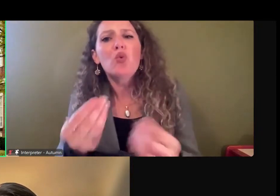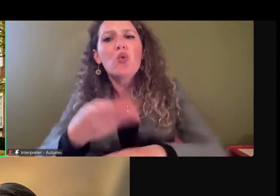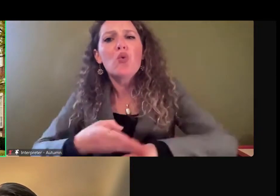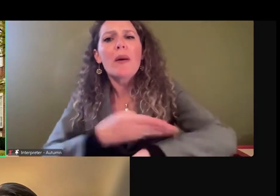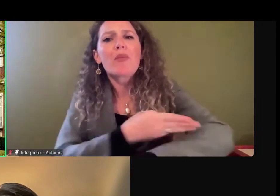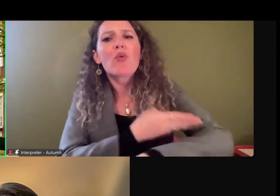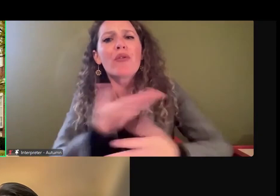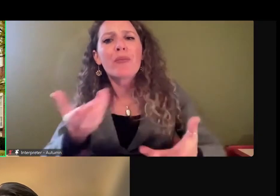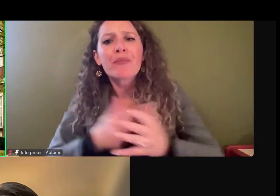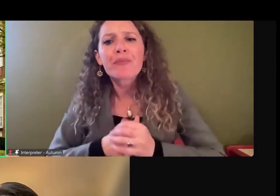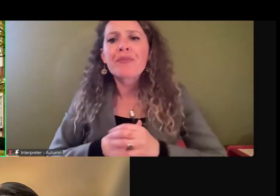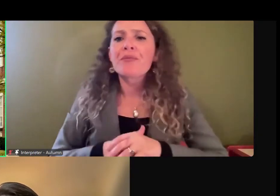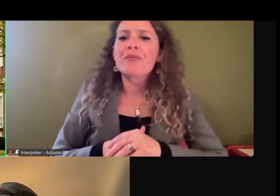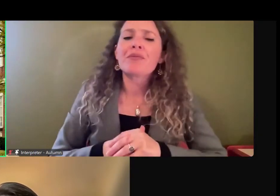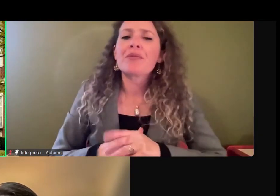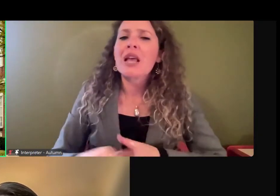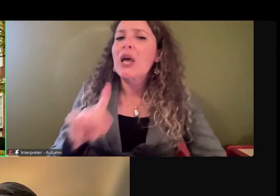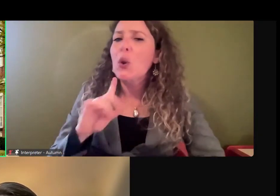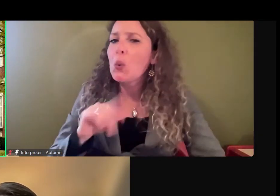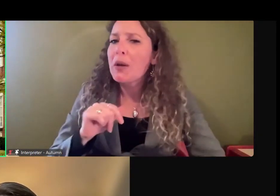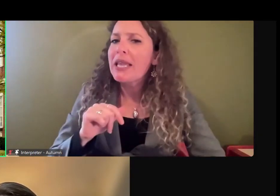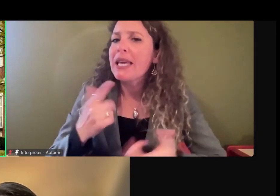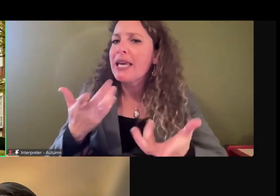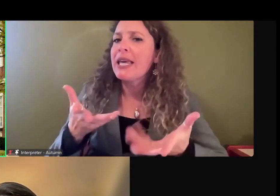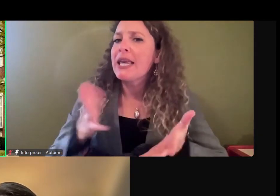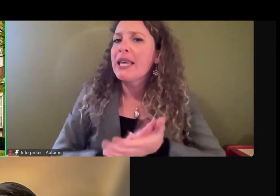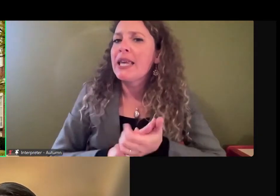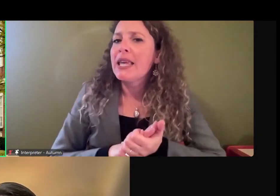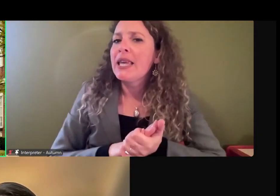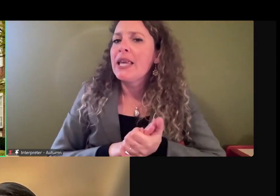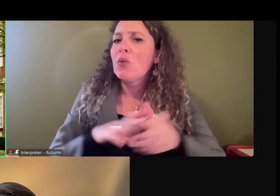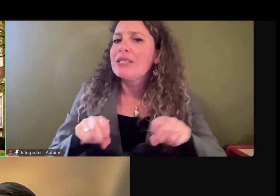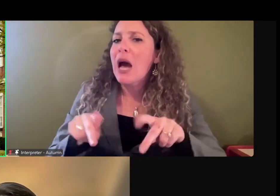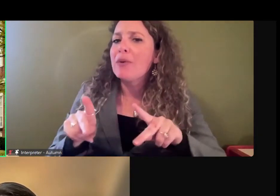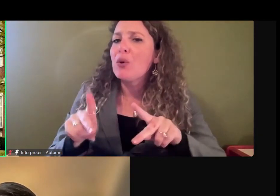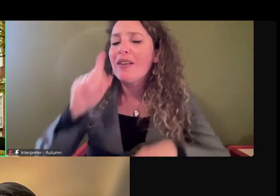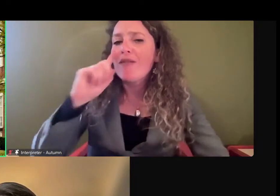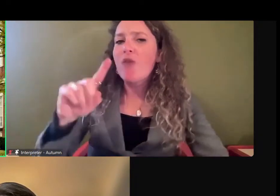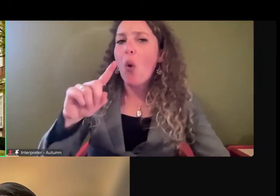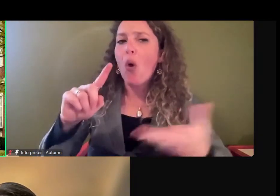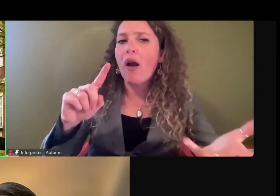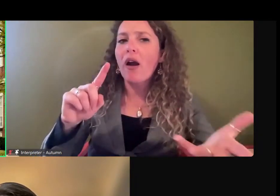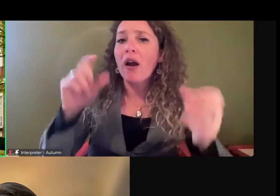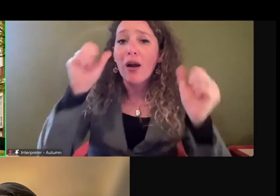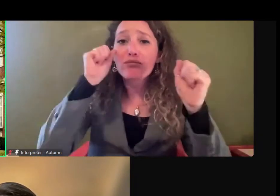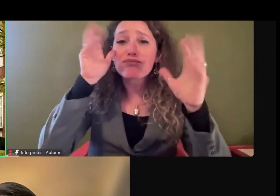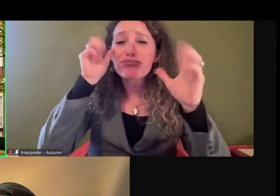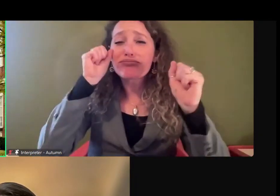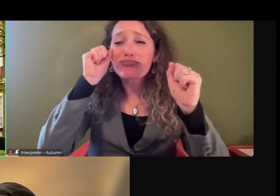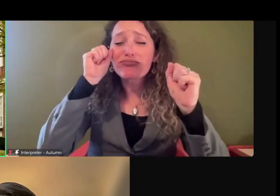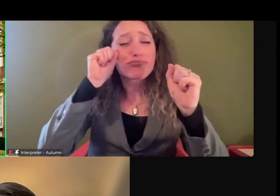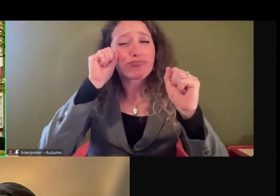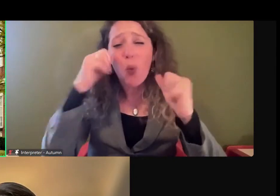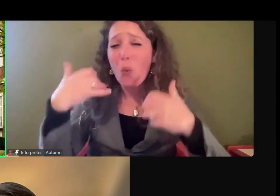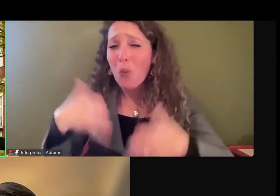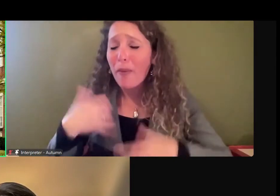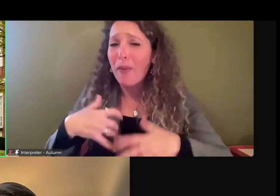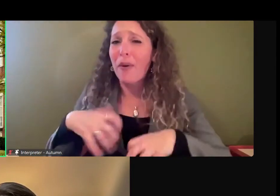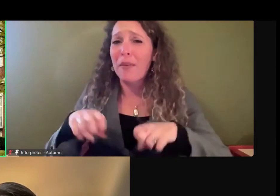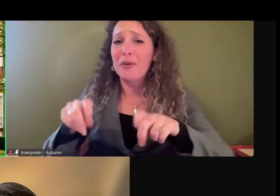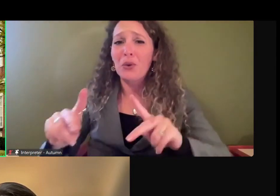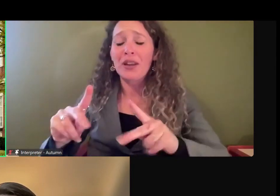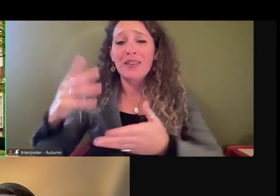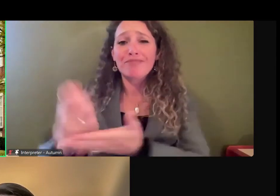utilization. So it really was a opportunity for eye-opening opportunity for